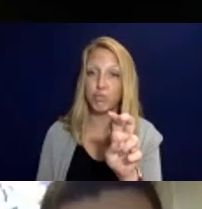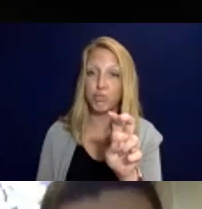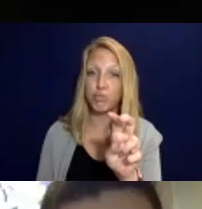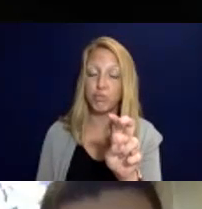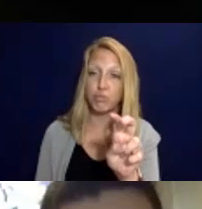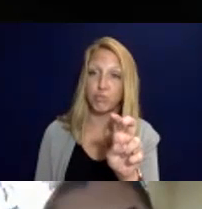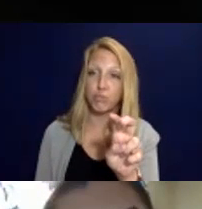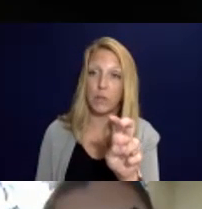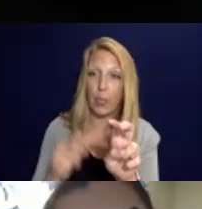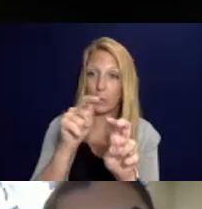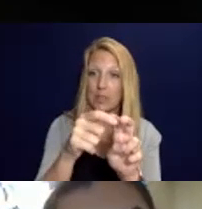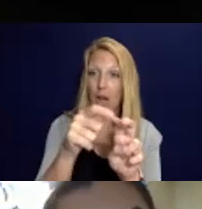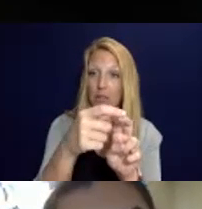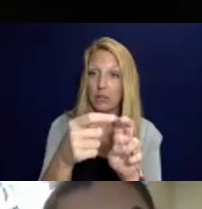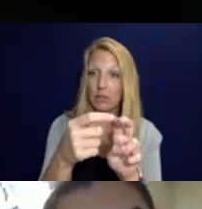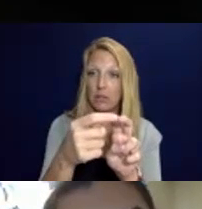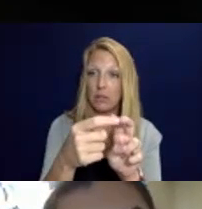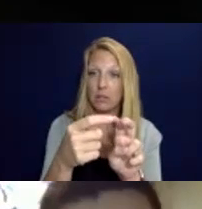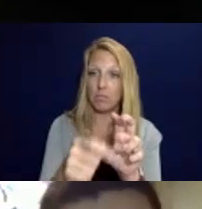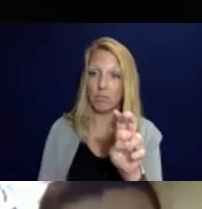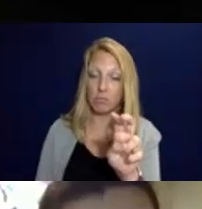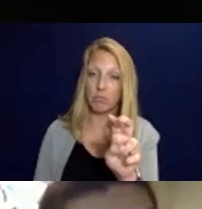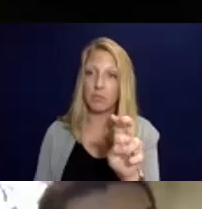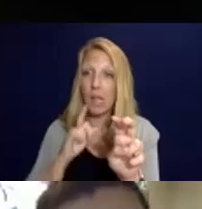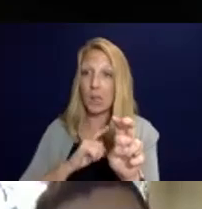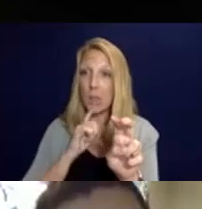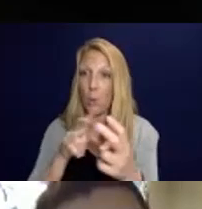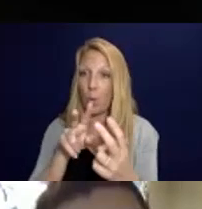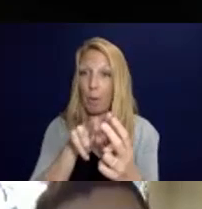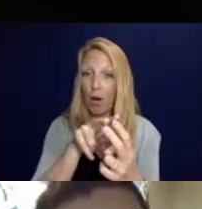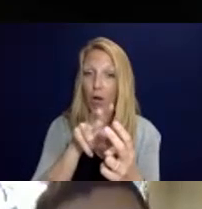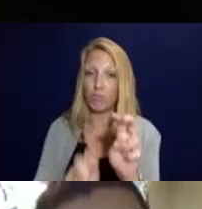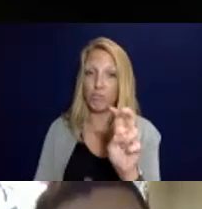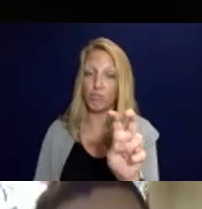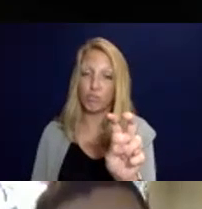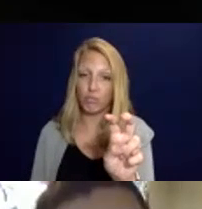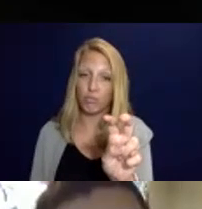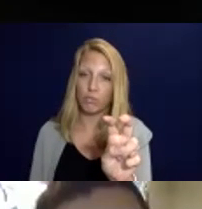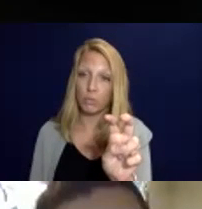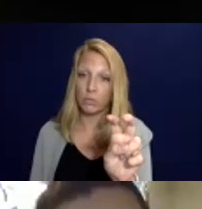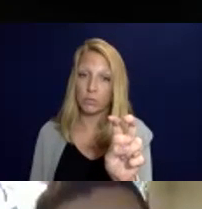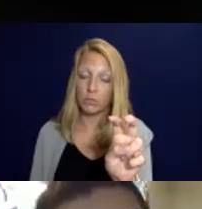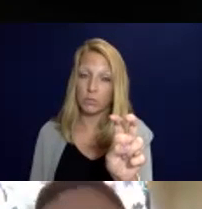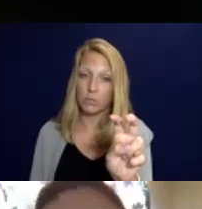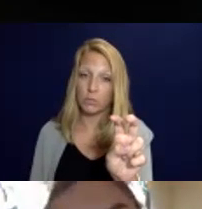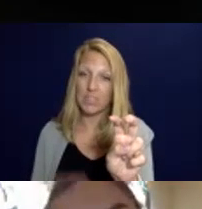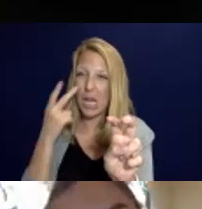those two dots, and that kind of that shape is, it kind of denotes the shape, that little